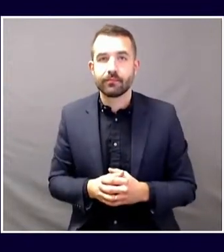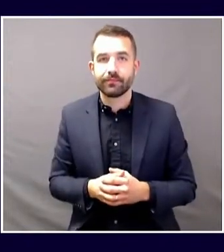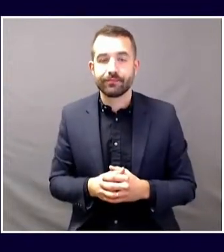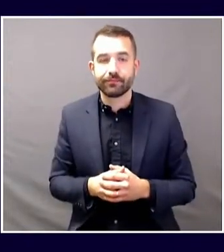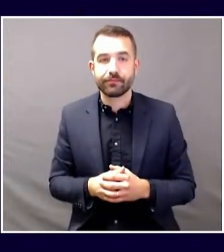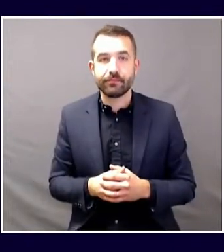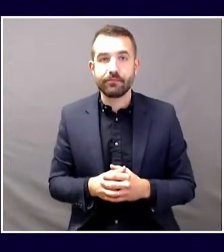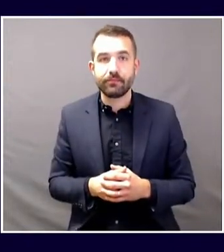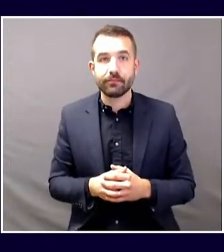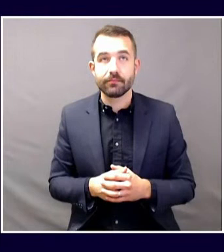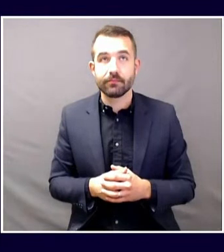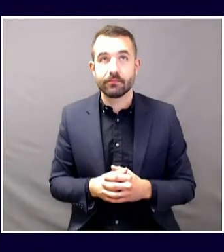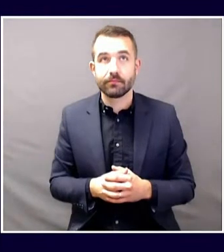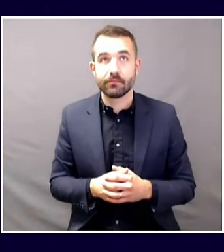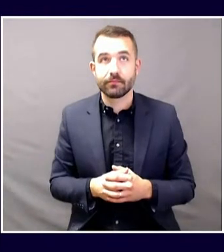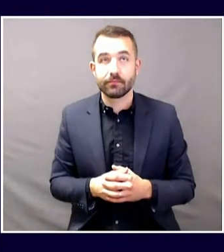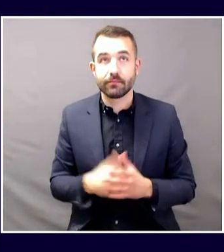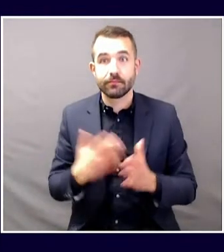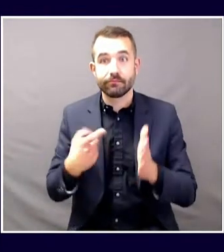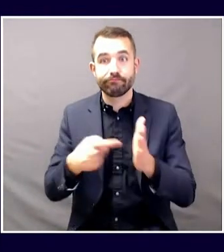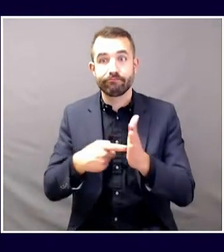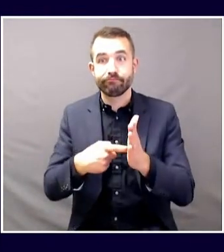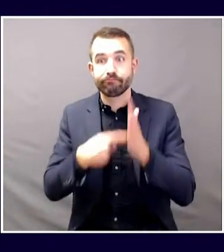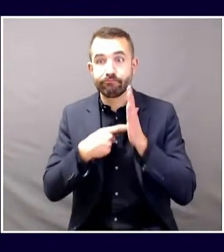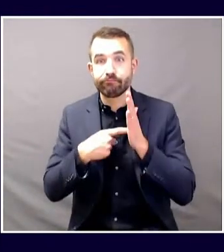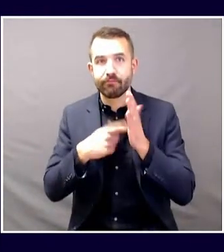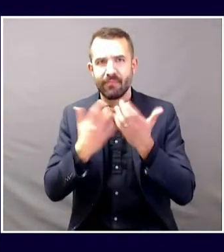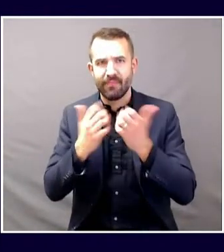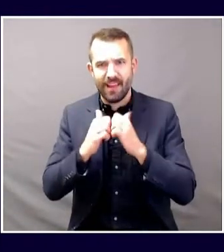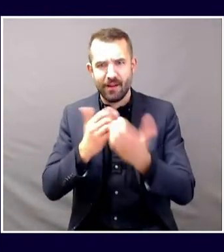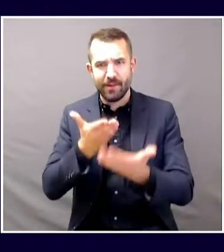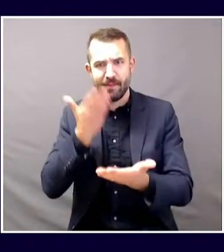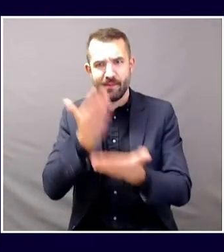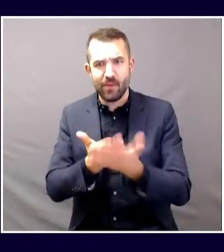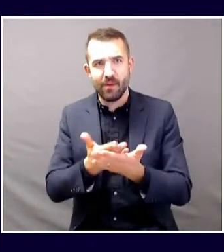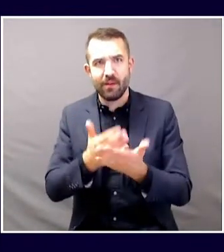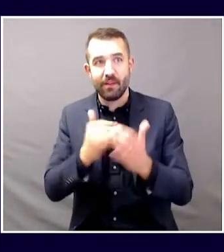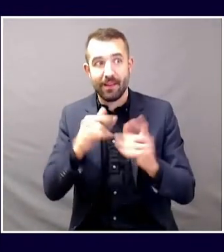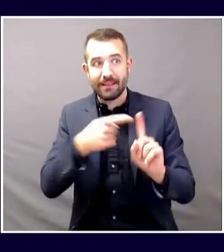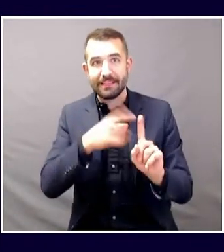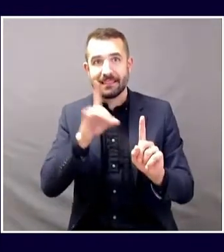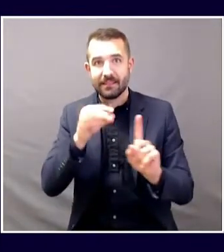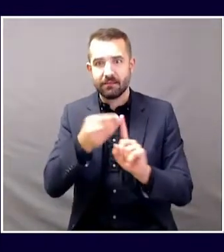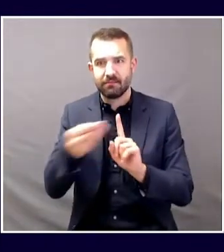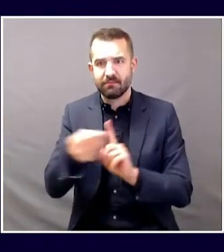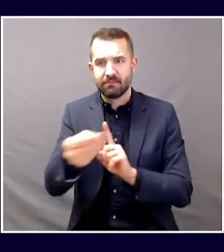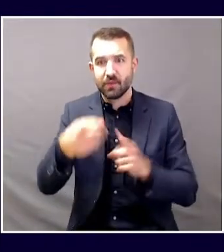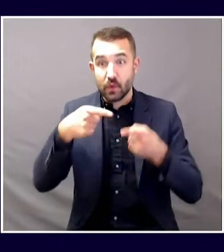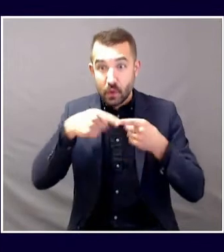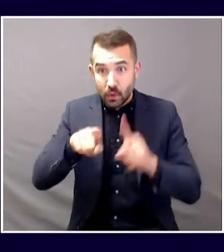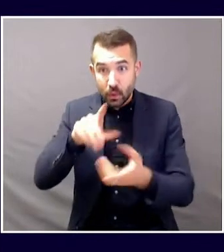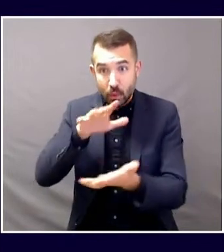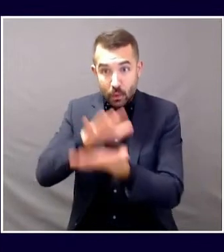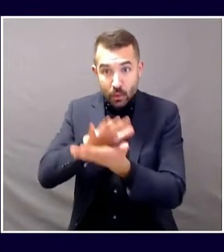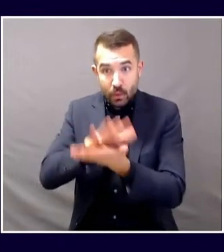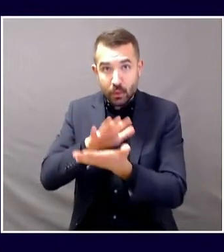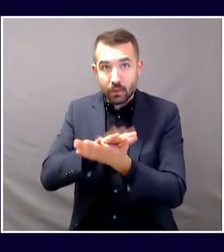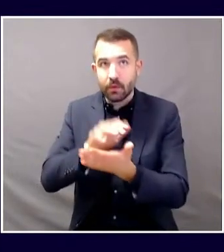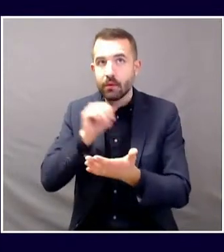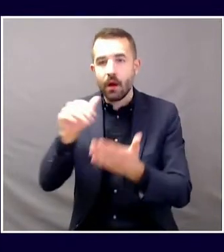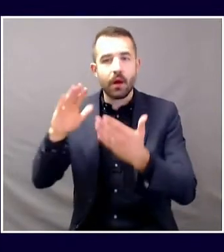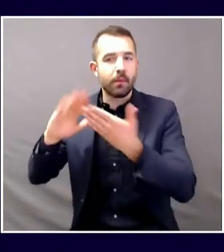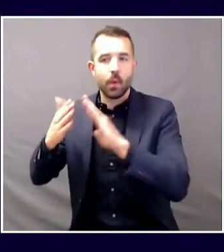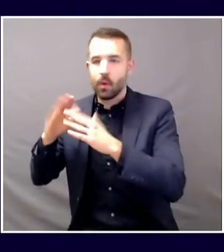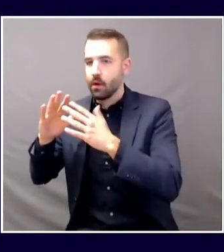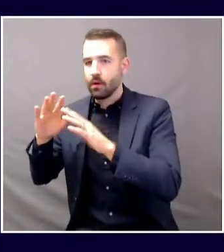required in order to demonstrate transmission within a facility, and it comes down to a couple of things. It comes down to onset of